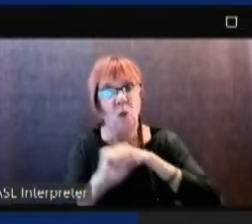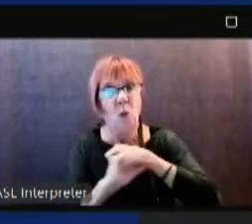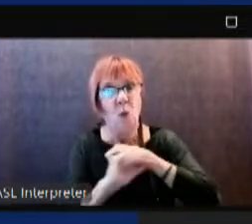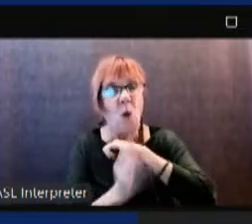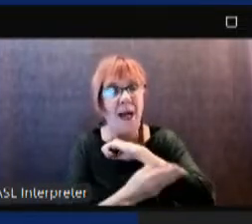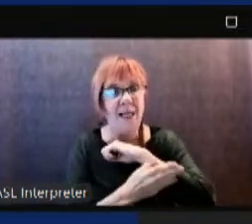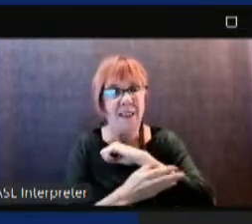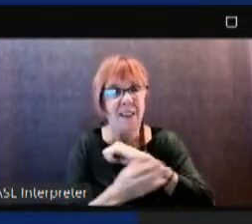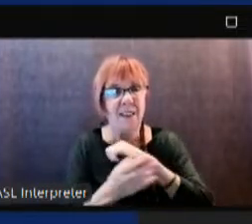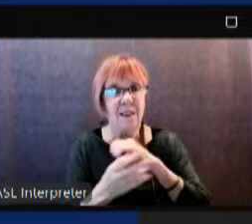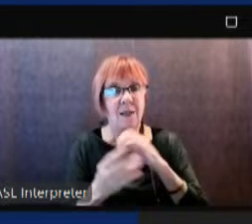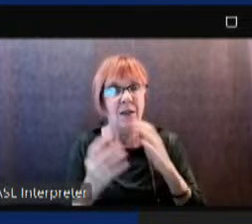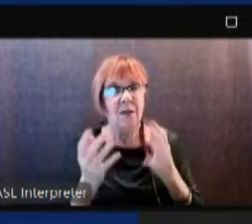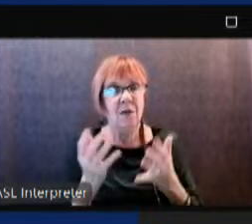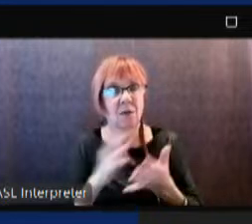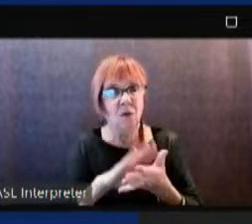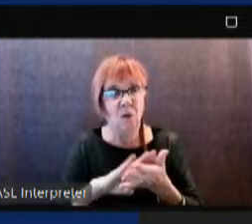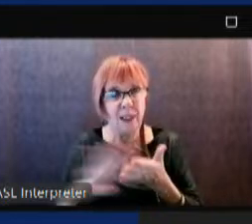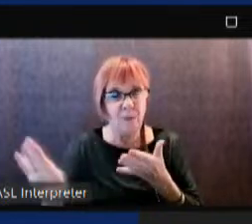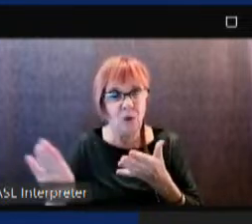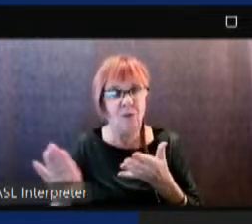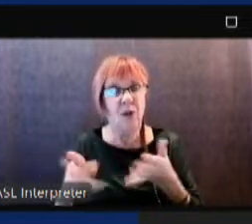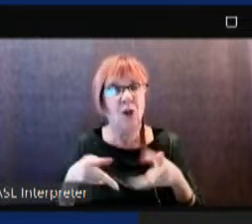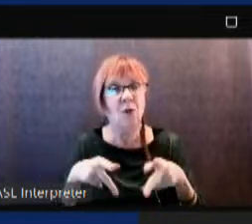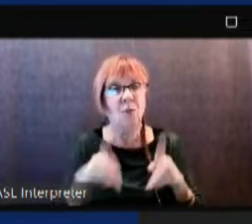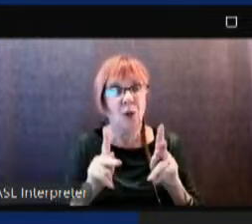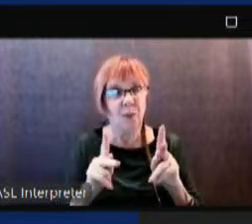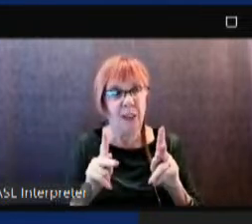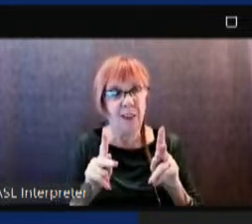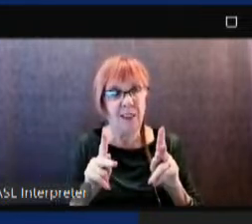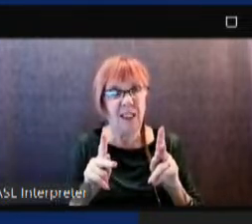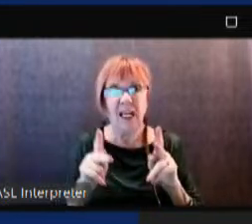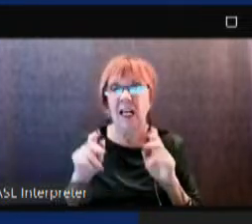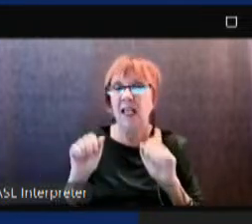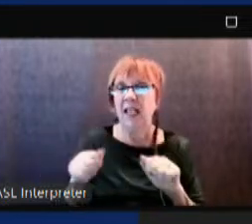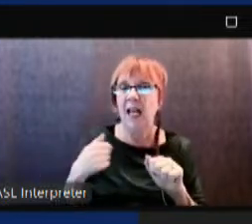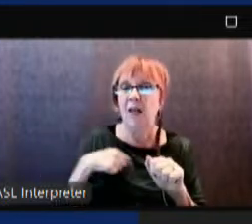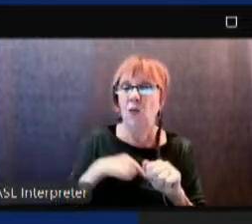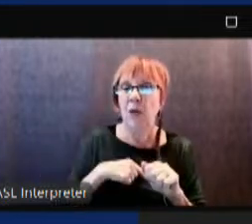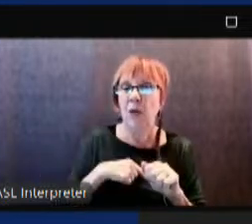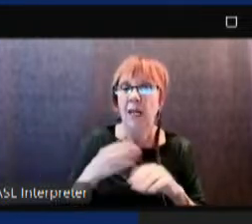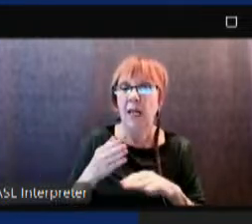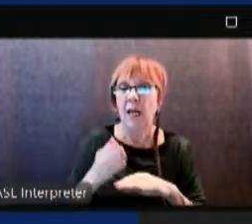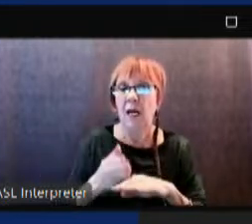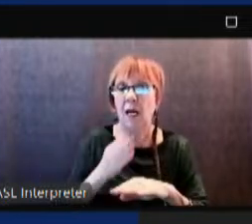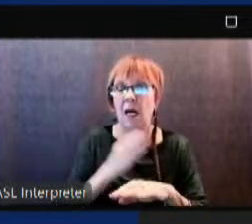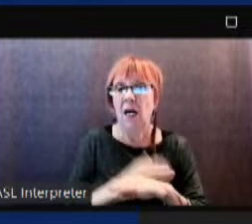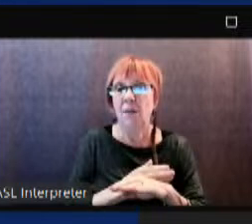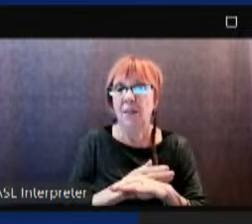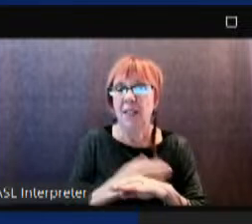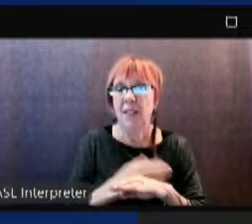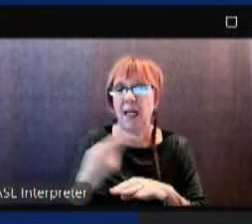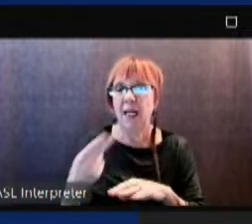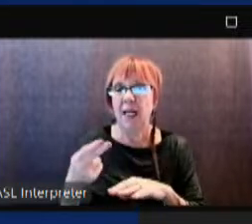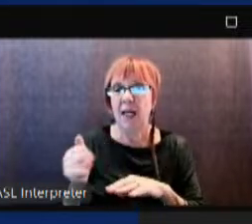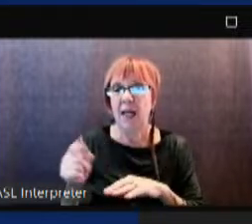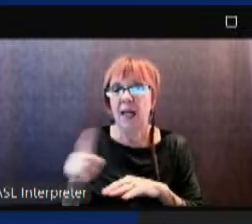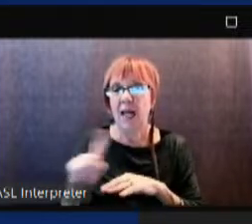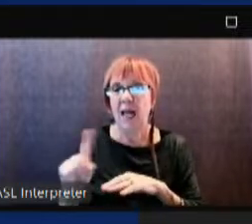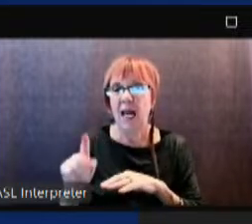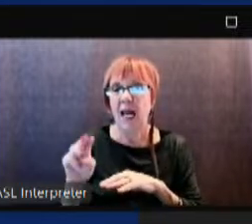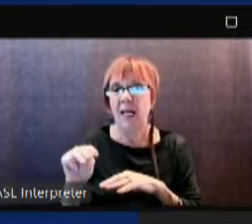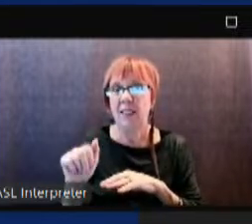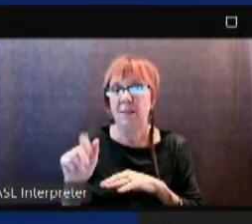permits. Can we update these hazmat requirements to open up debris removal to more companies and